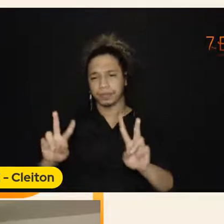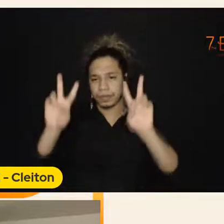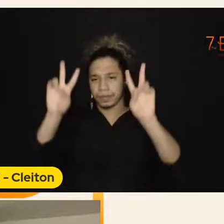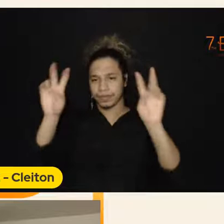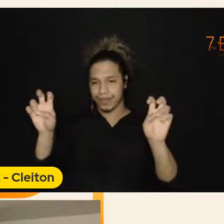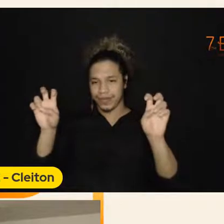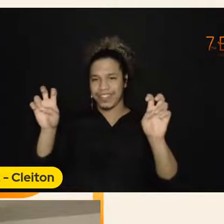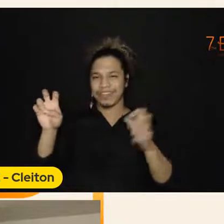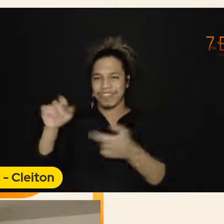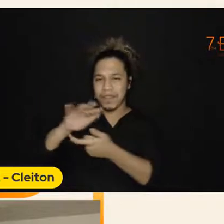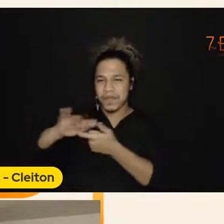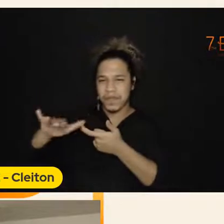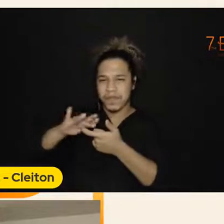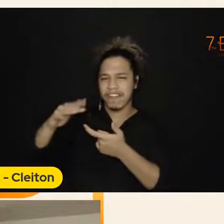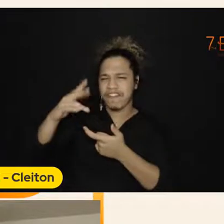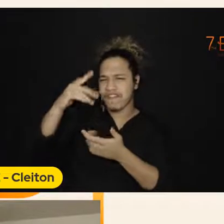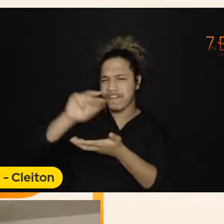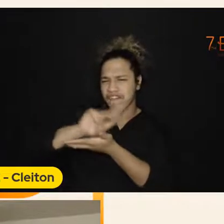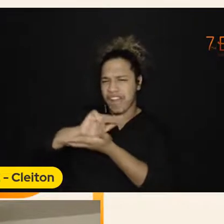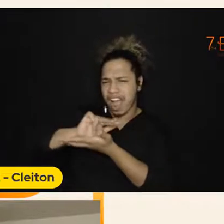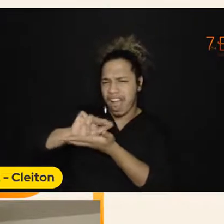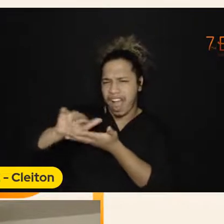the multi-literacy framework.